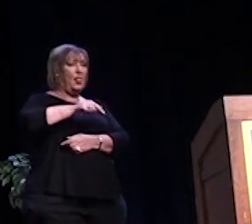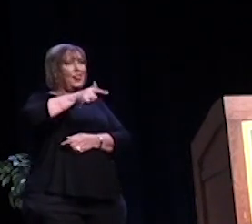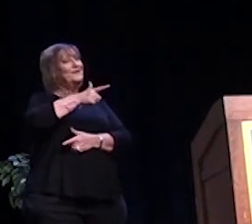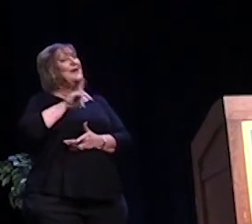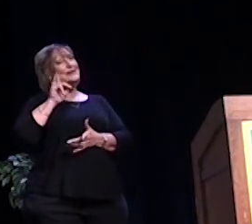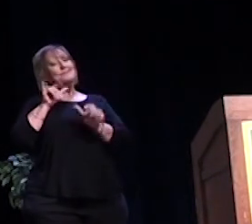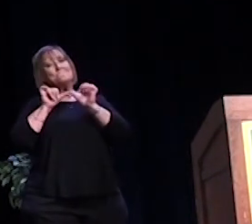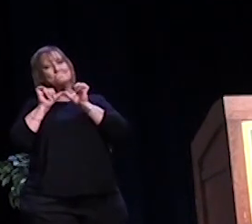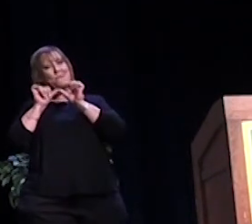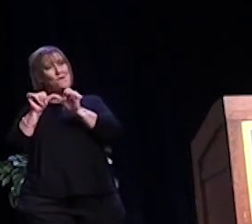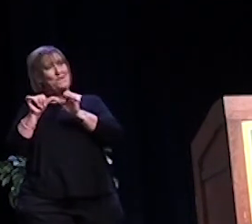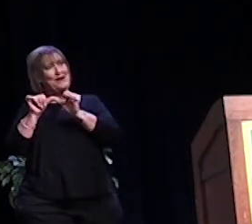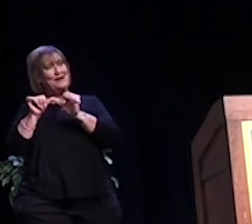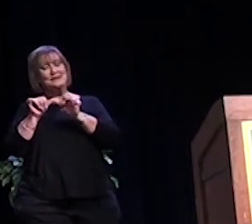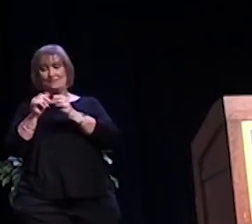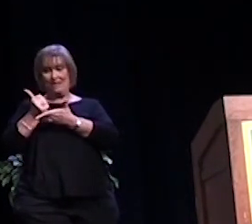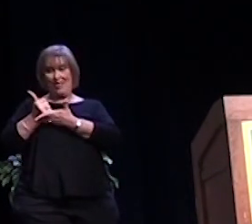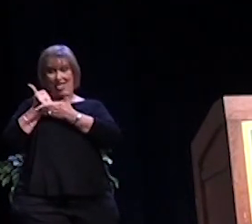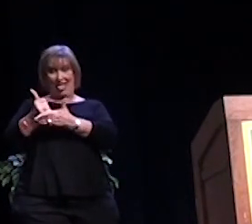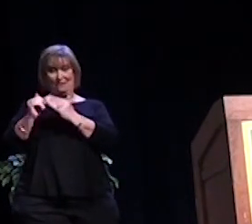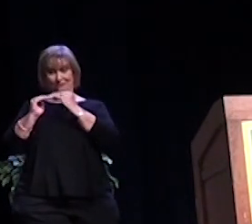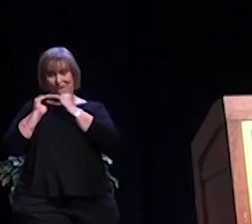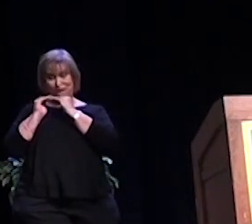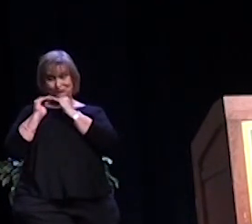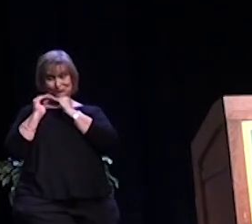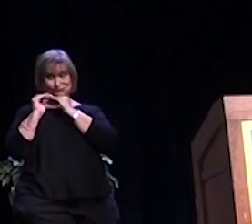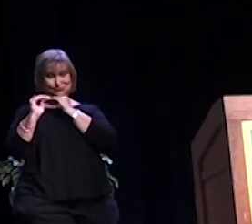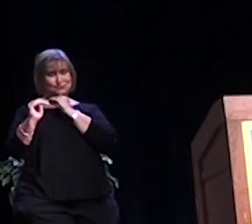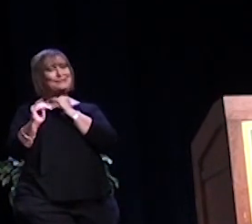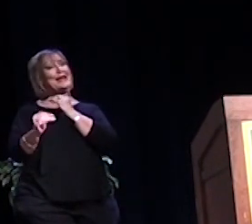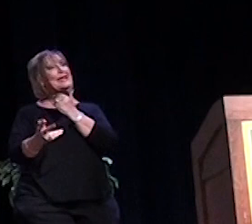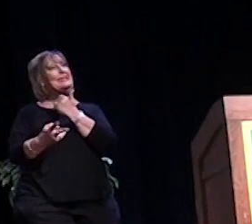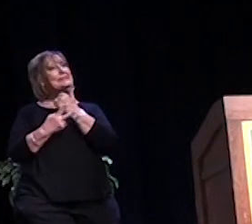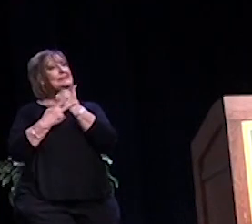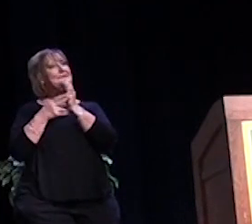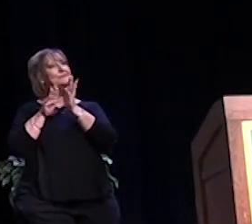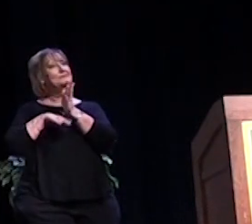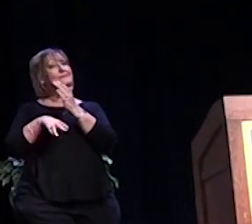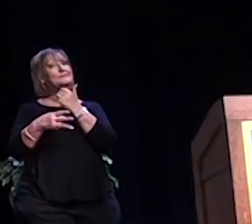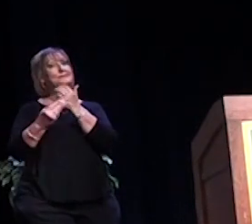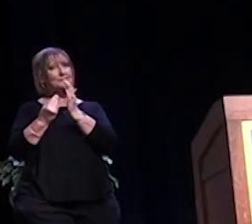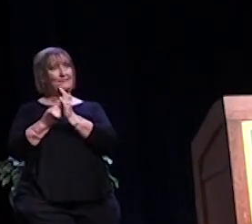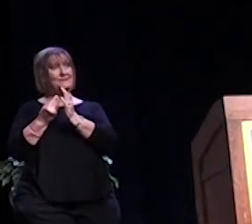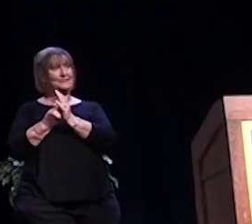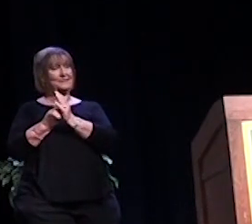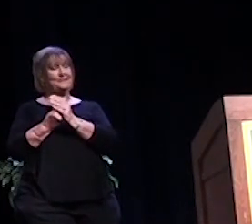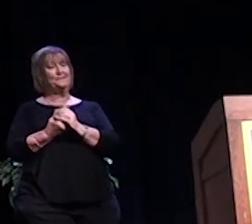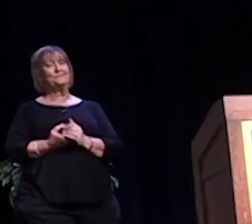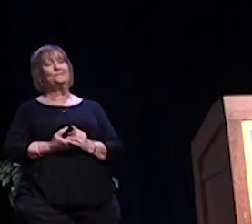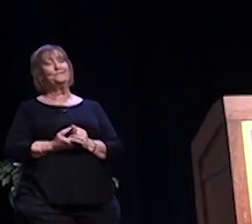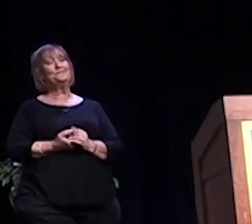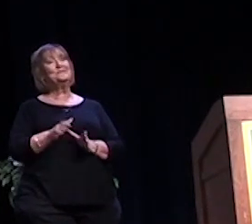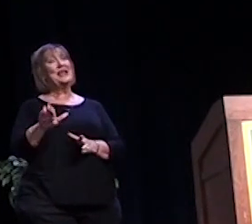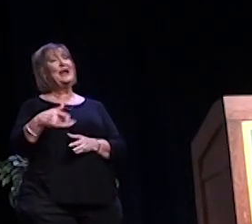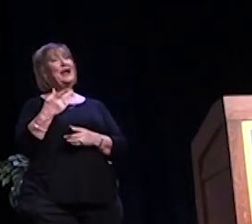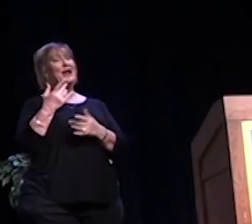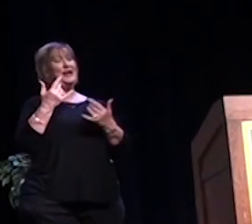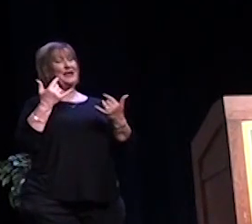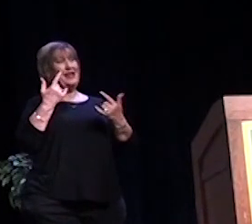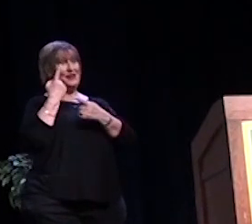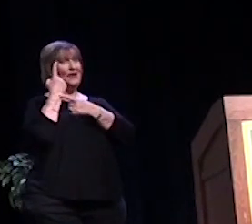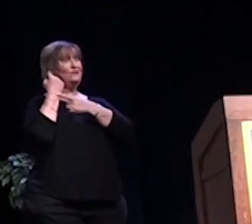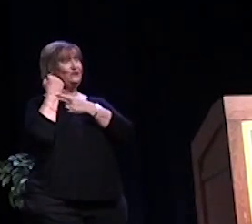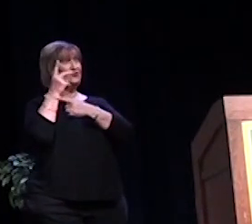in our community and those who are tremendously vulnerable to the elements. This past year,